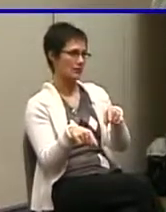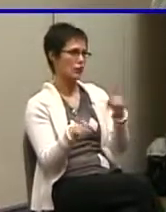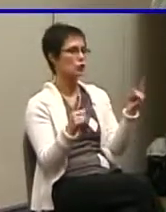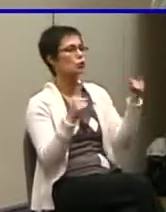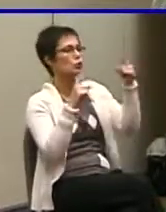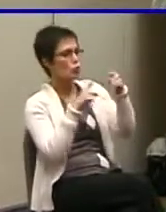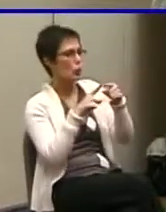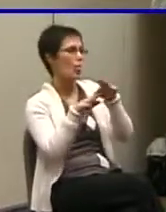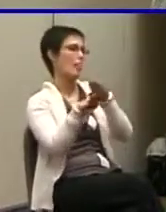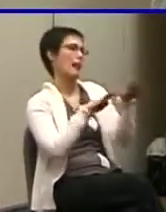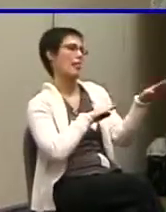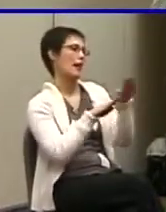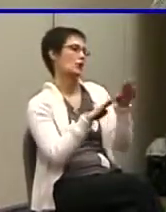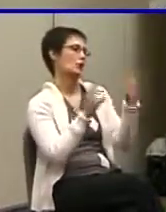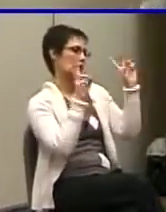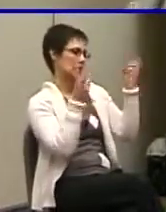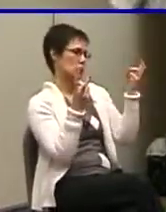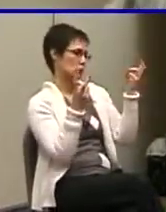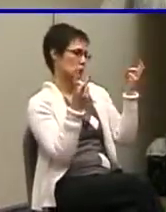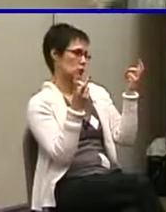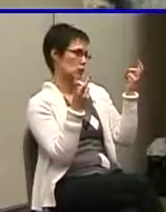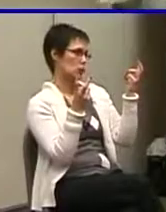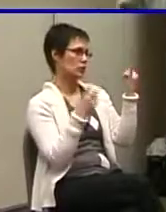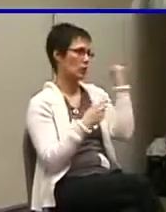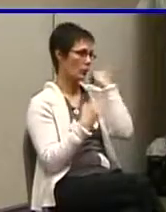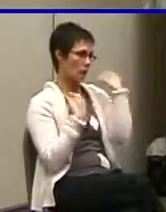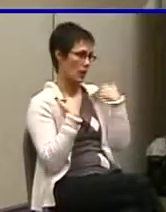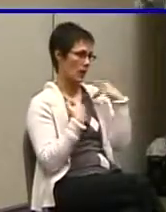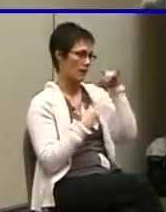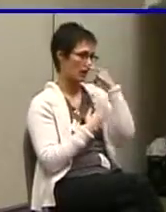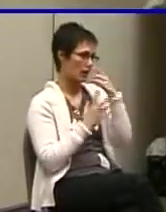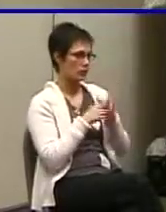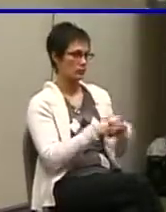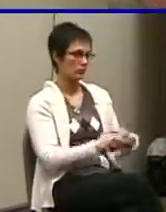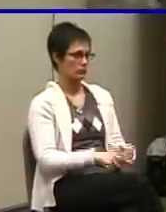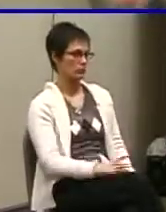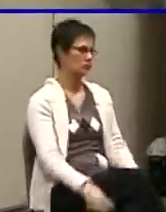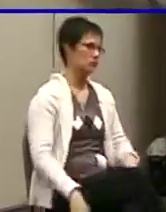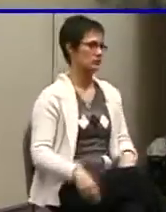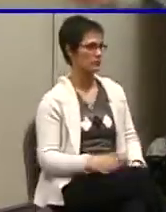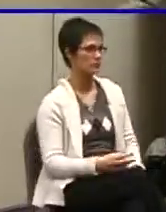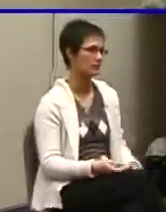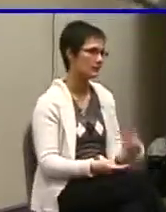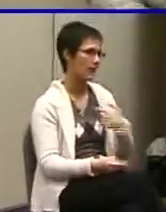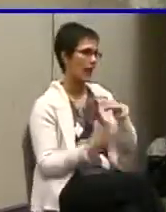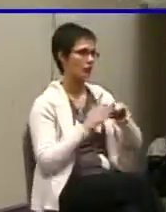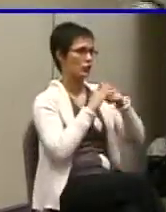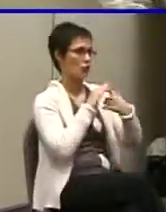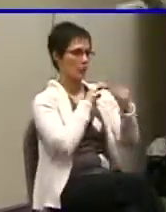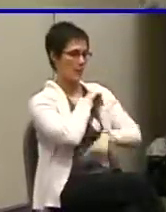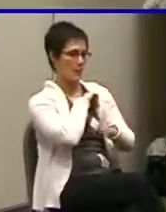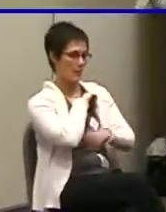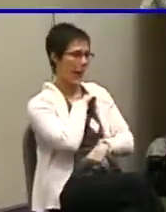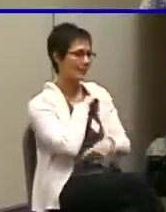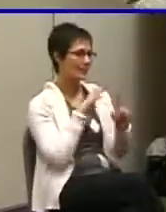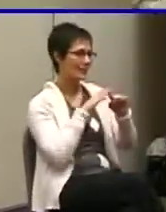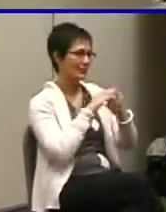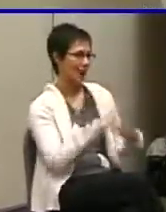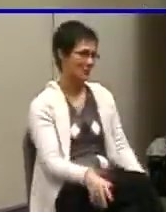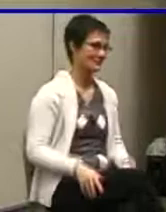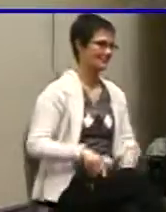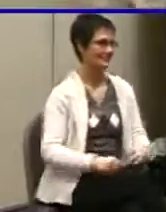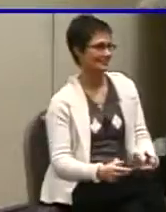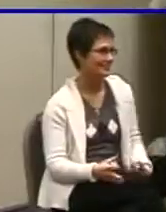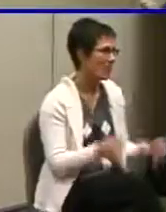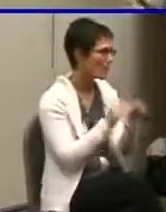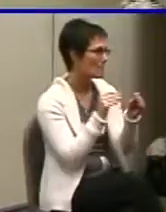biological issues. So if I've got the kid who's fidgeting, moving around, all this kind of stuff, I start reprimanding him, he starts fidgeting even more.